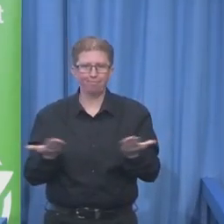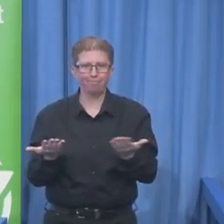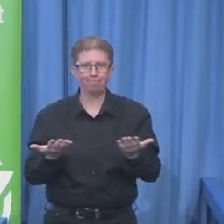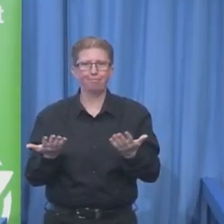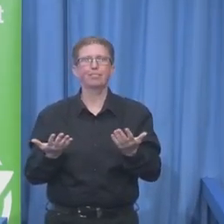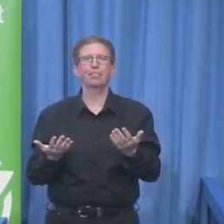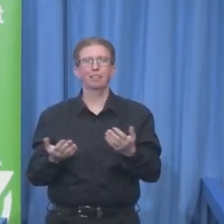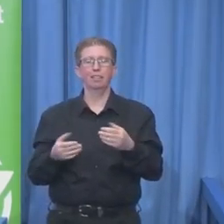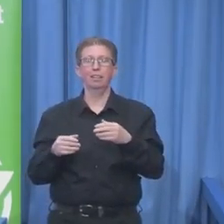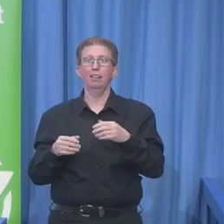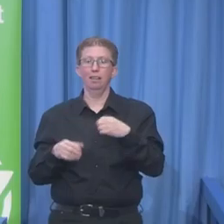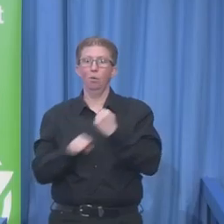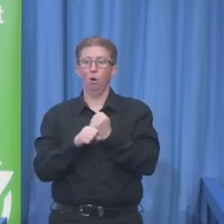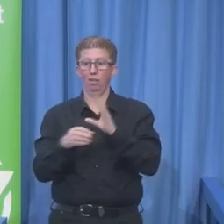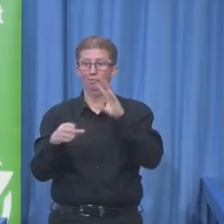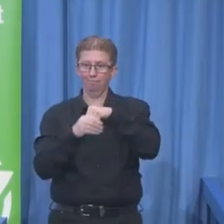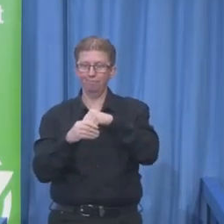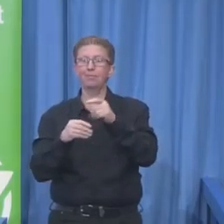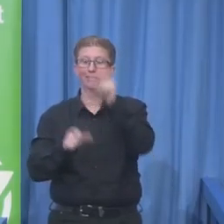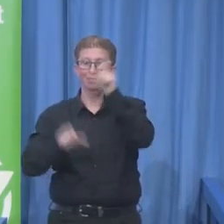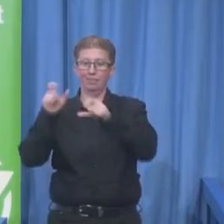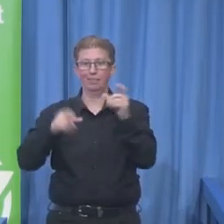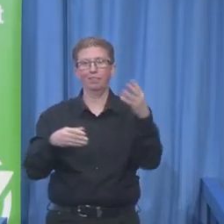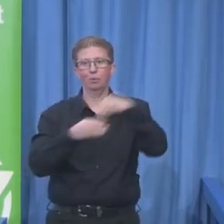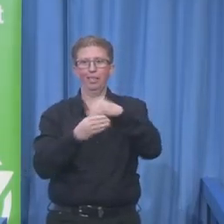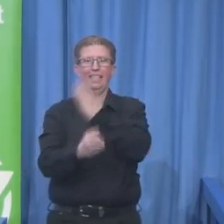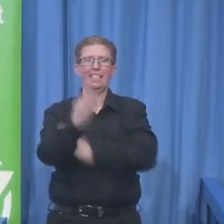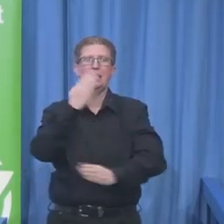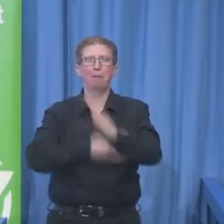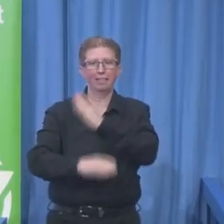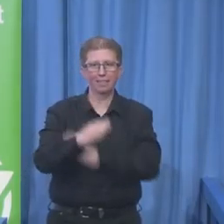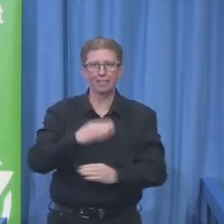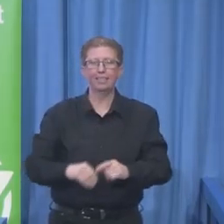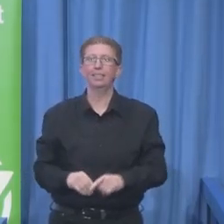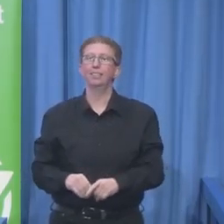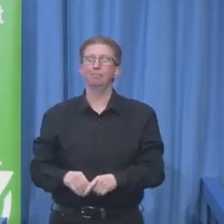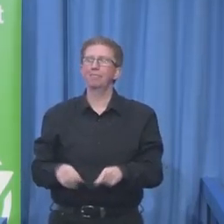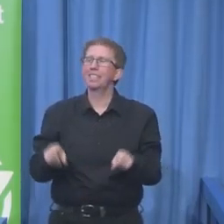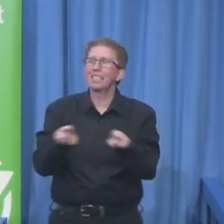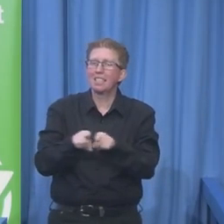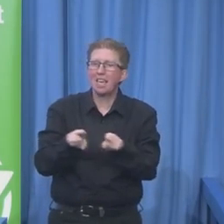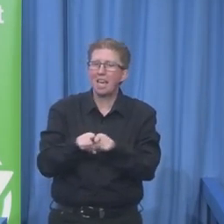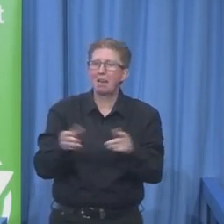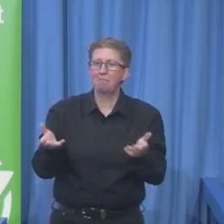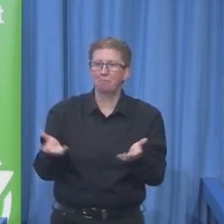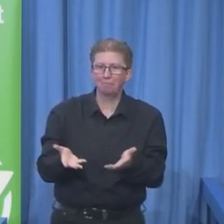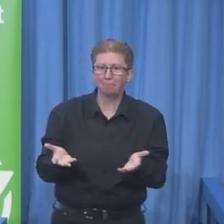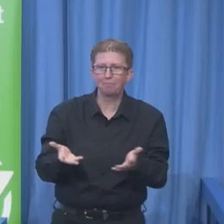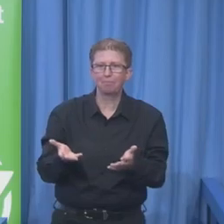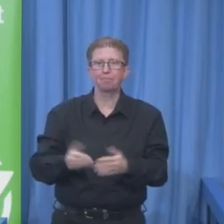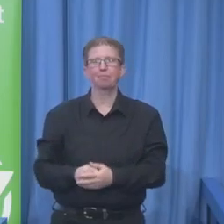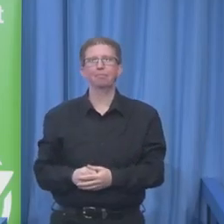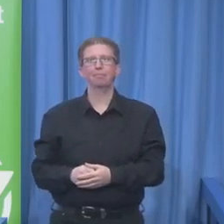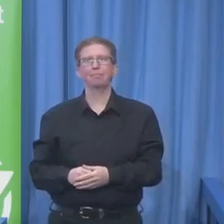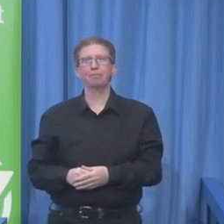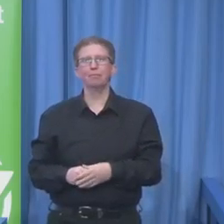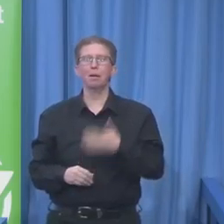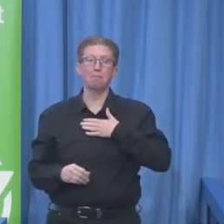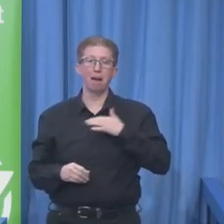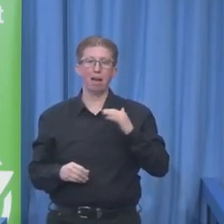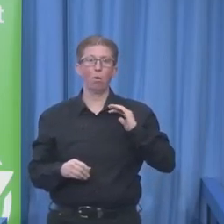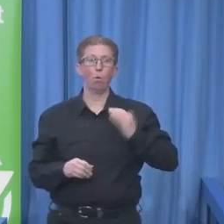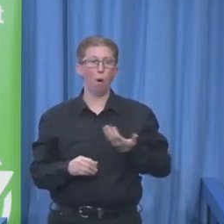and daughters and self-advocates, because my wife has a sister with intellectual disability